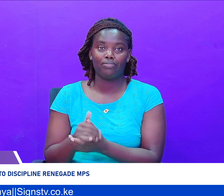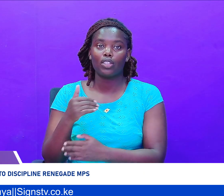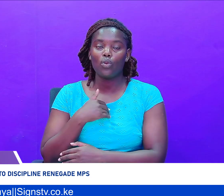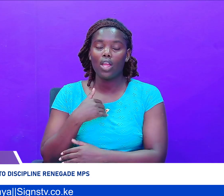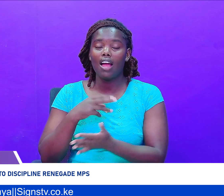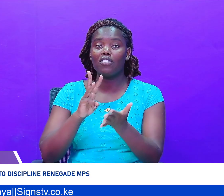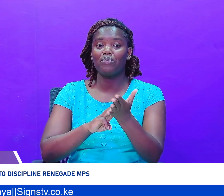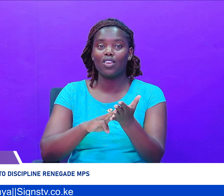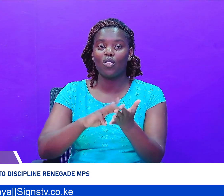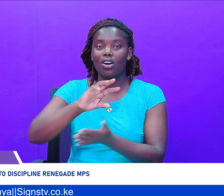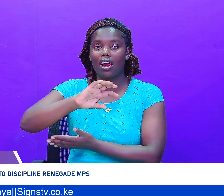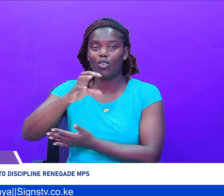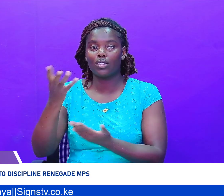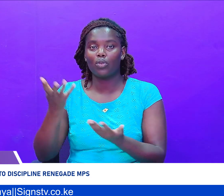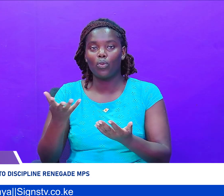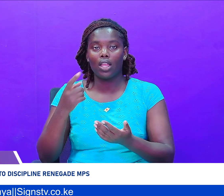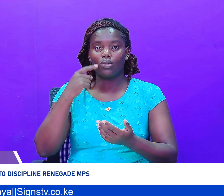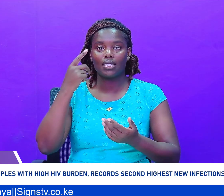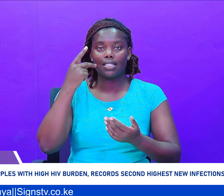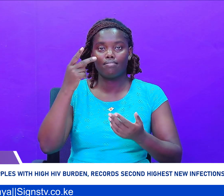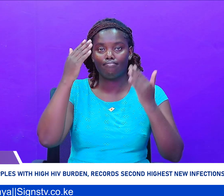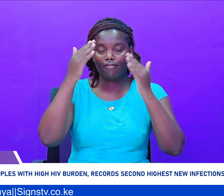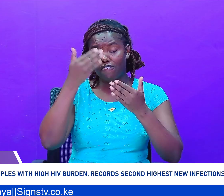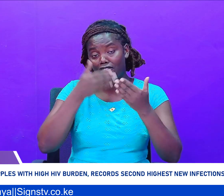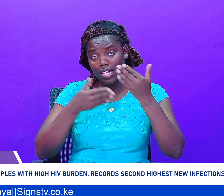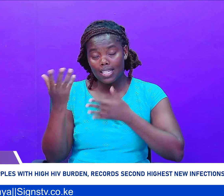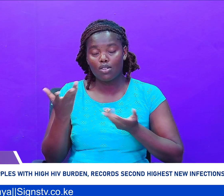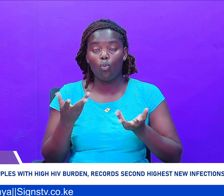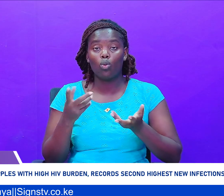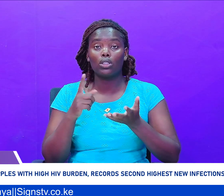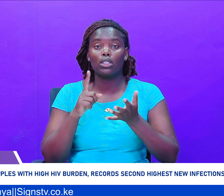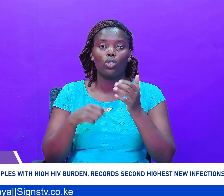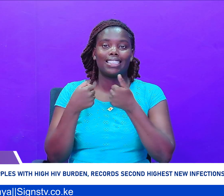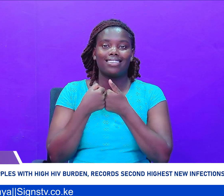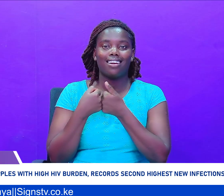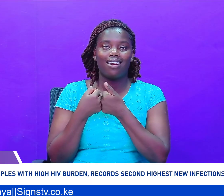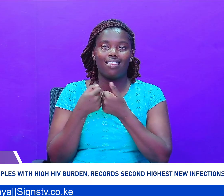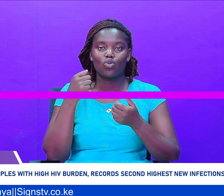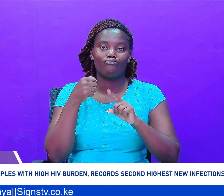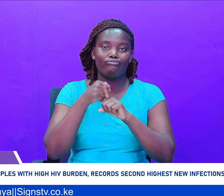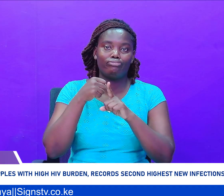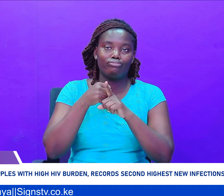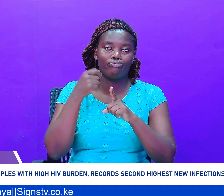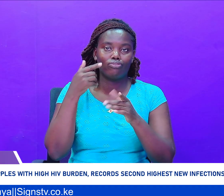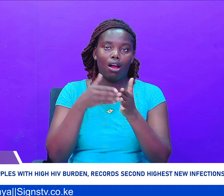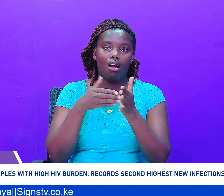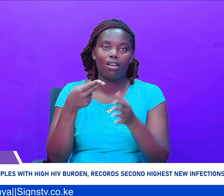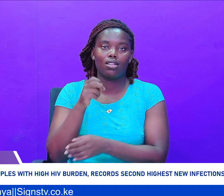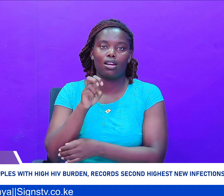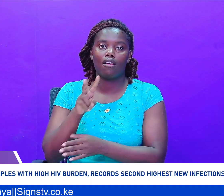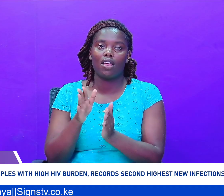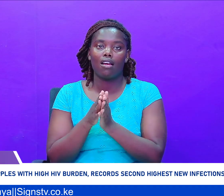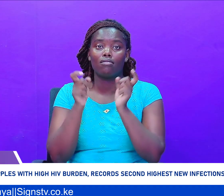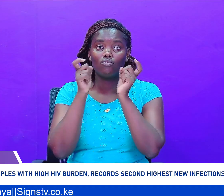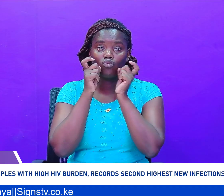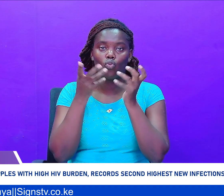And on to our next news. Migori County faces a significant challenge in the fight against HIV